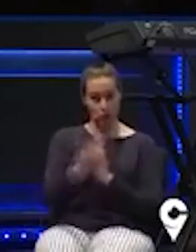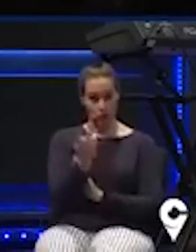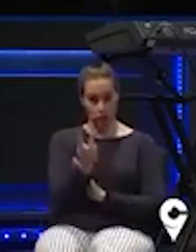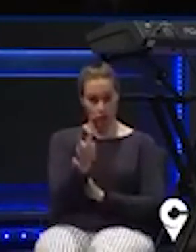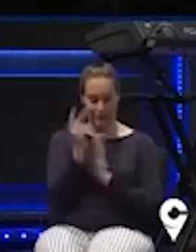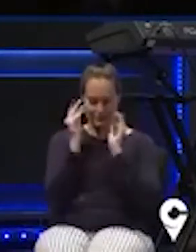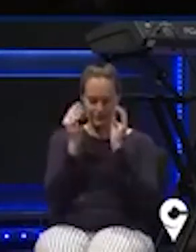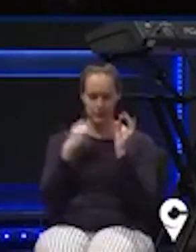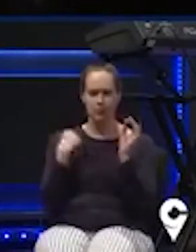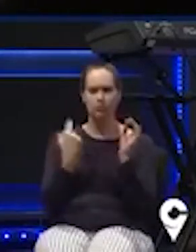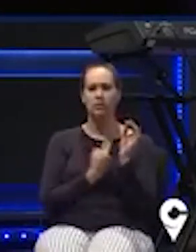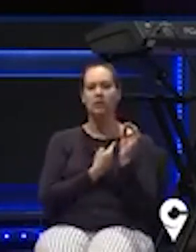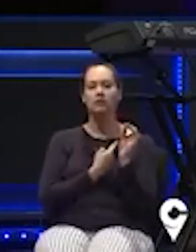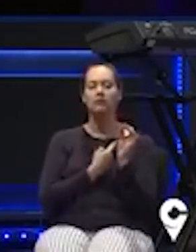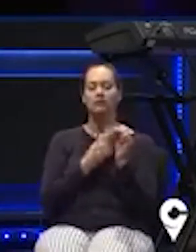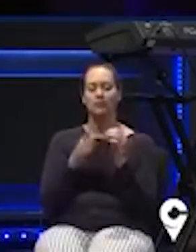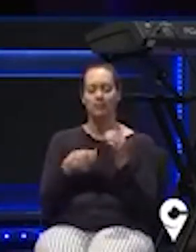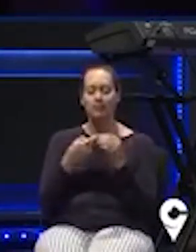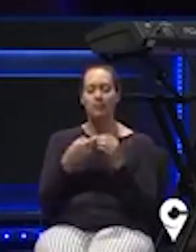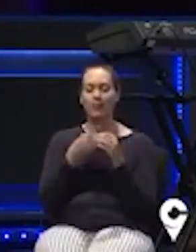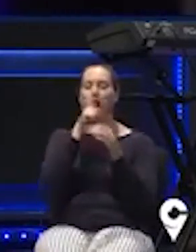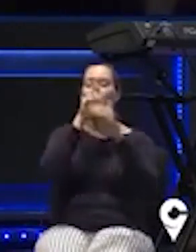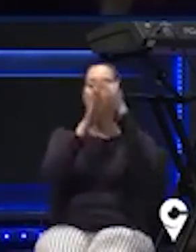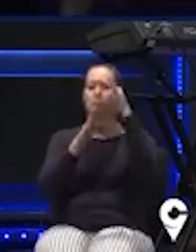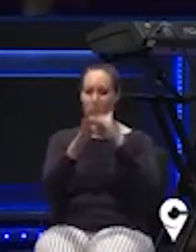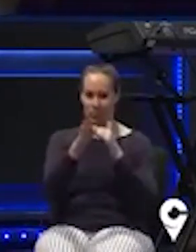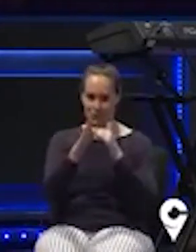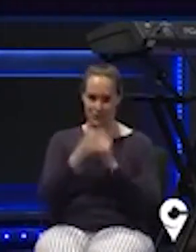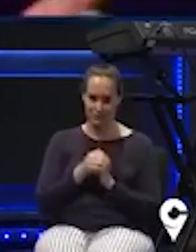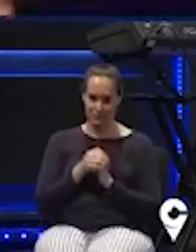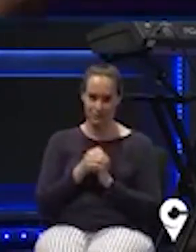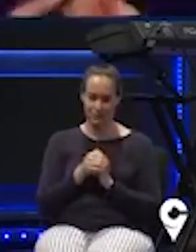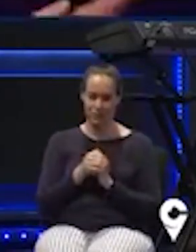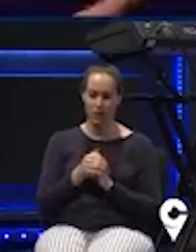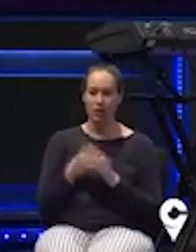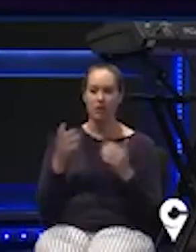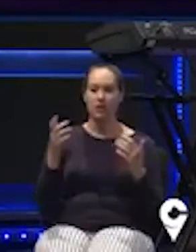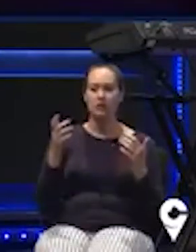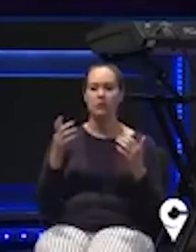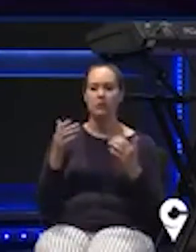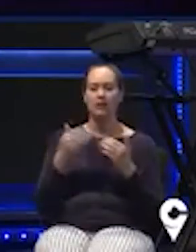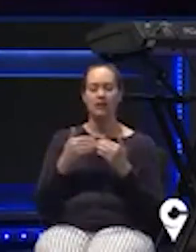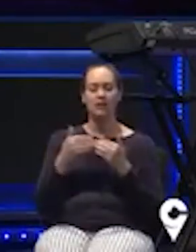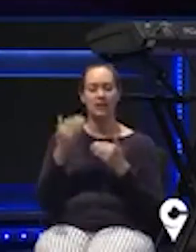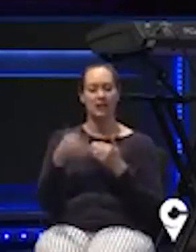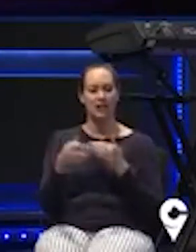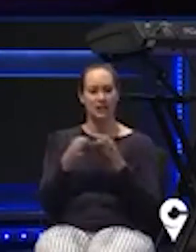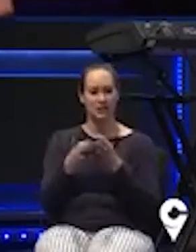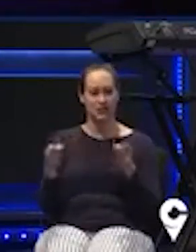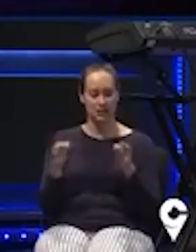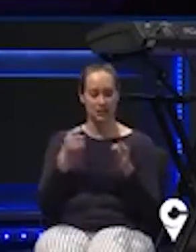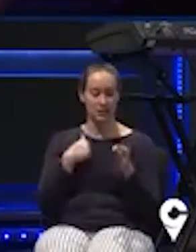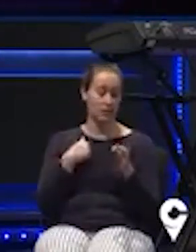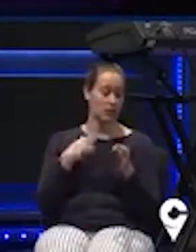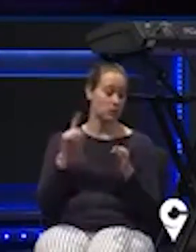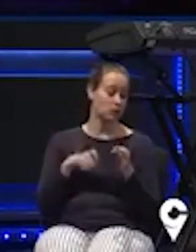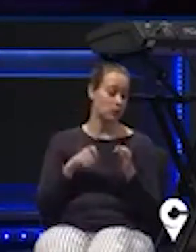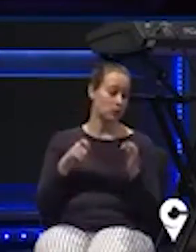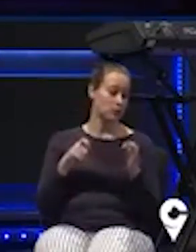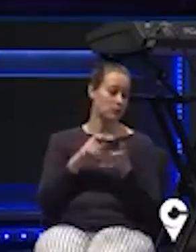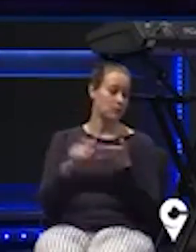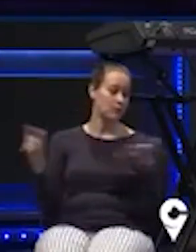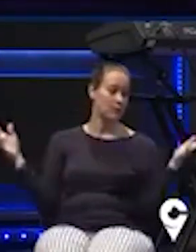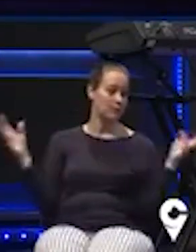us about humility. And so really what I could do right now in the next sentence is wrap the sermon up, say a